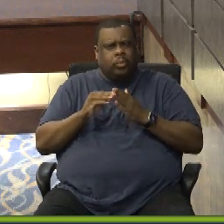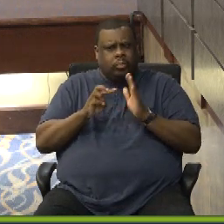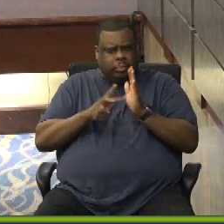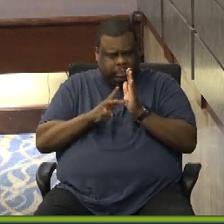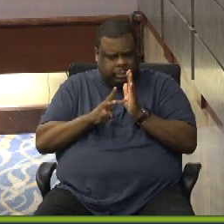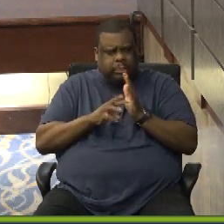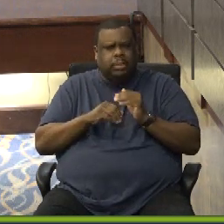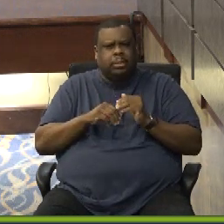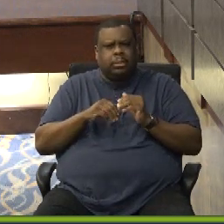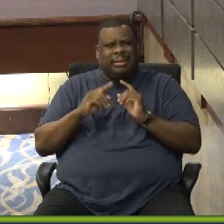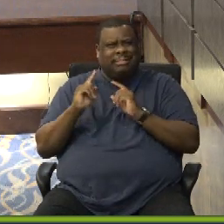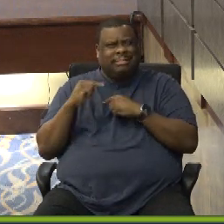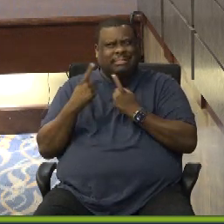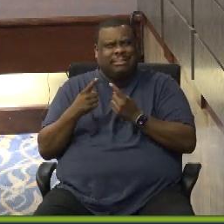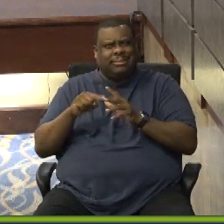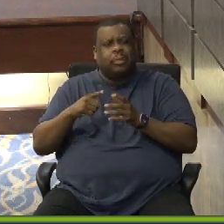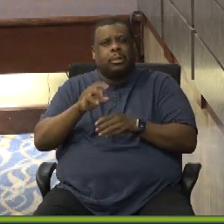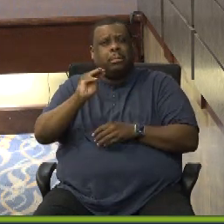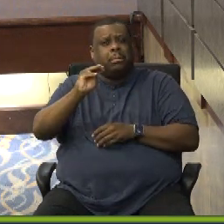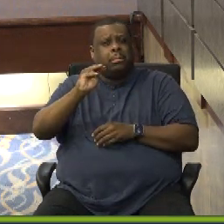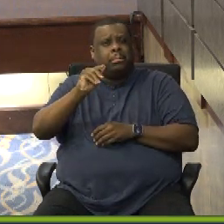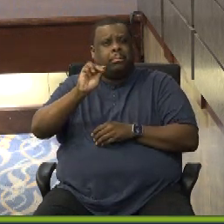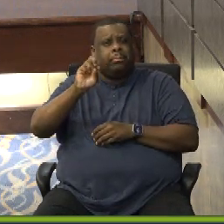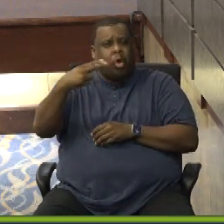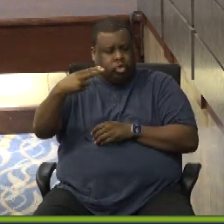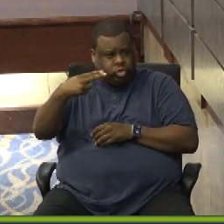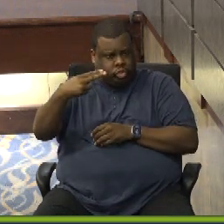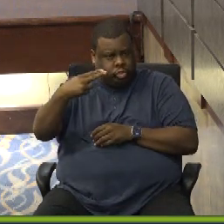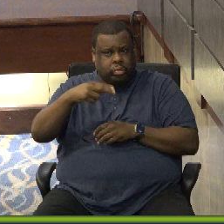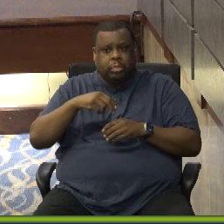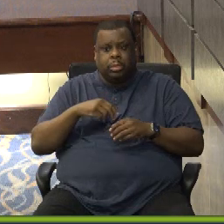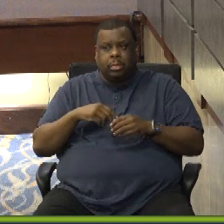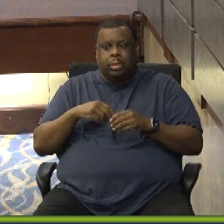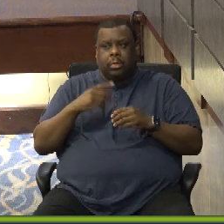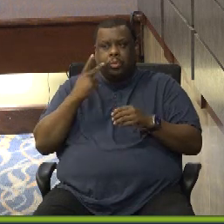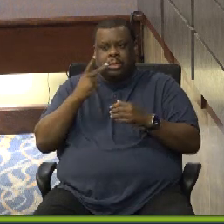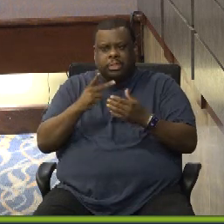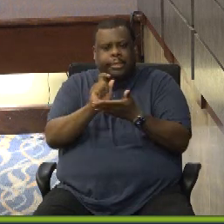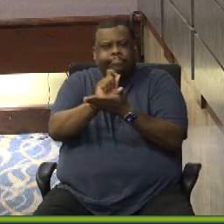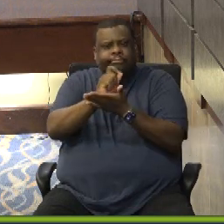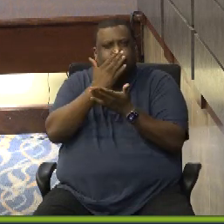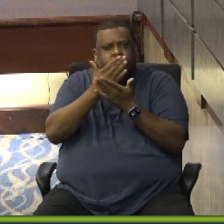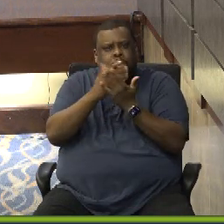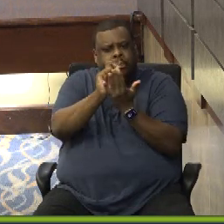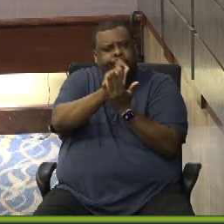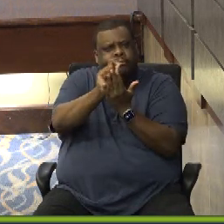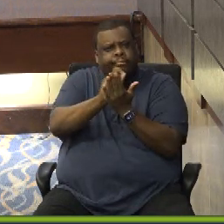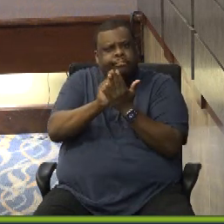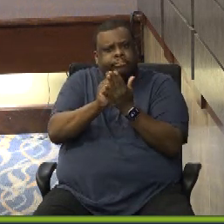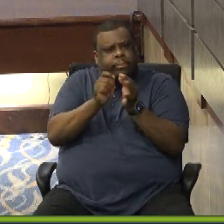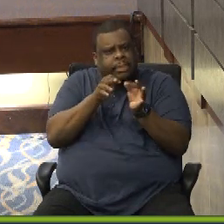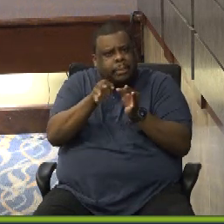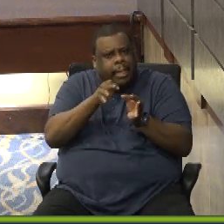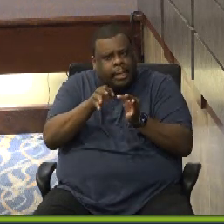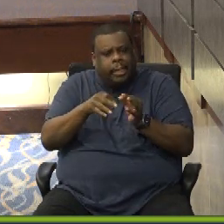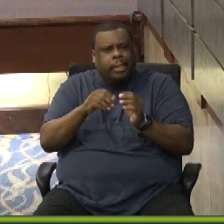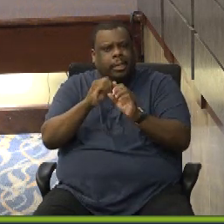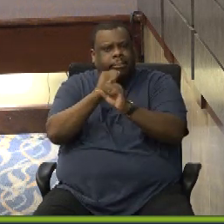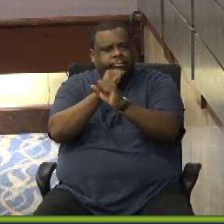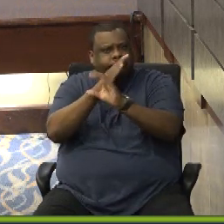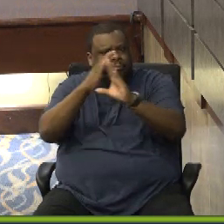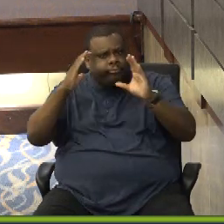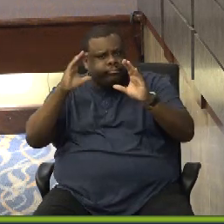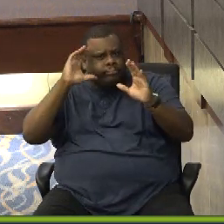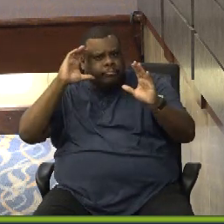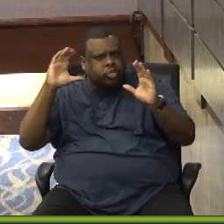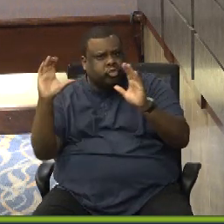March. This project aimed to convey impactful visual and written materials by creating a more encompassing and consistent picture of